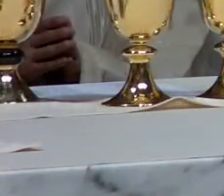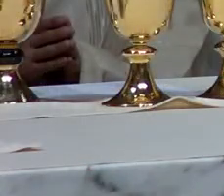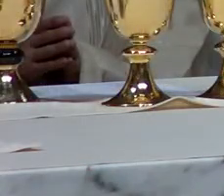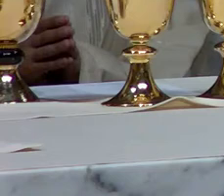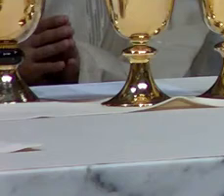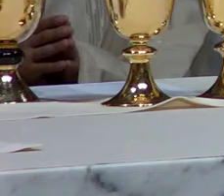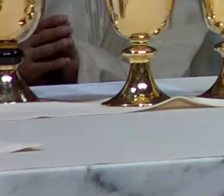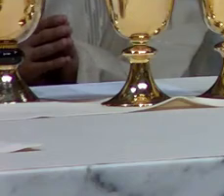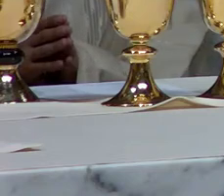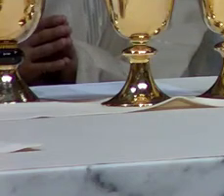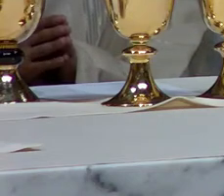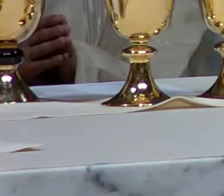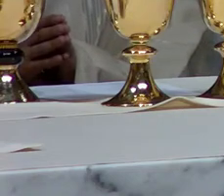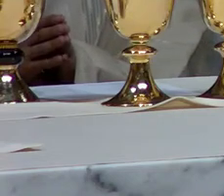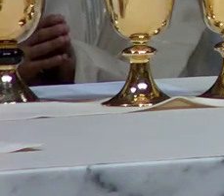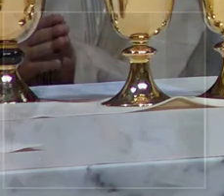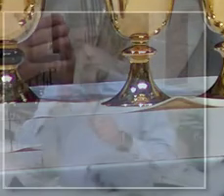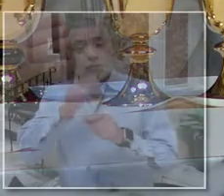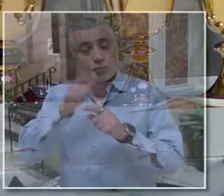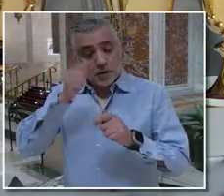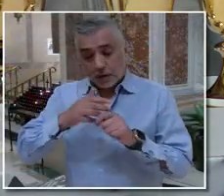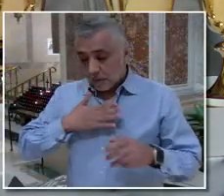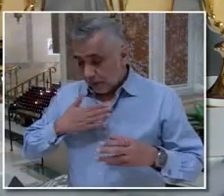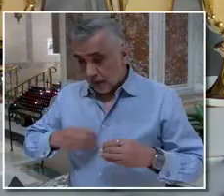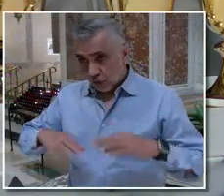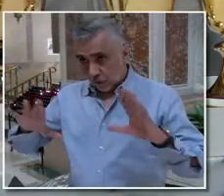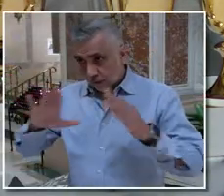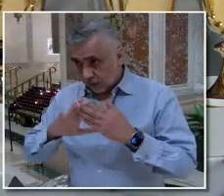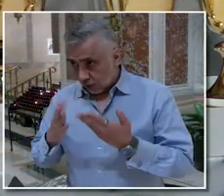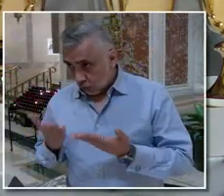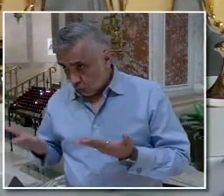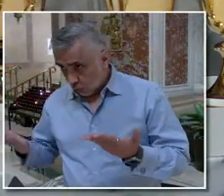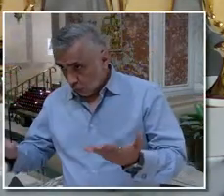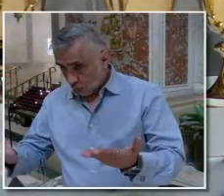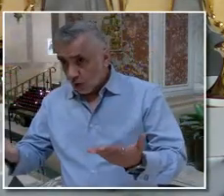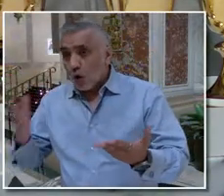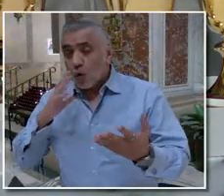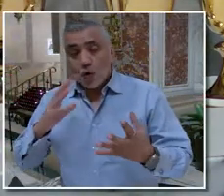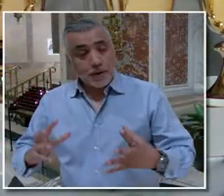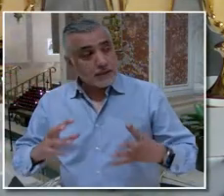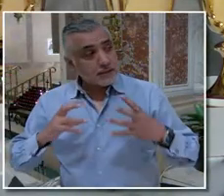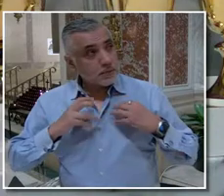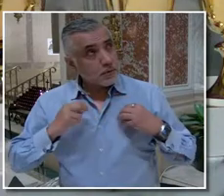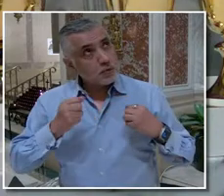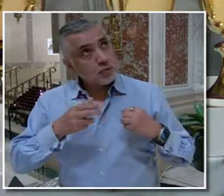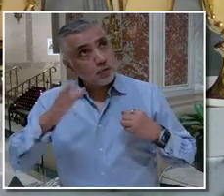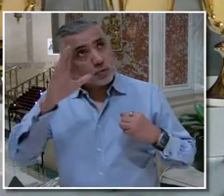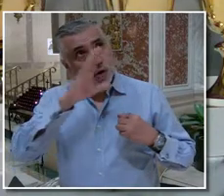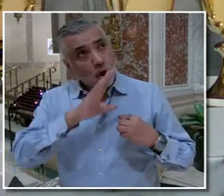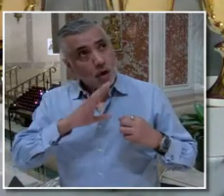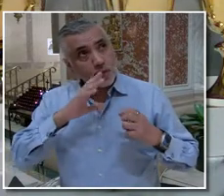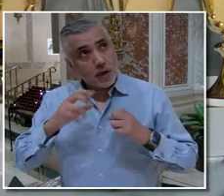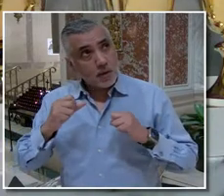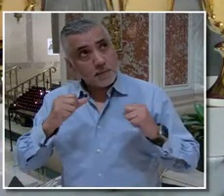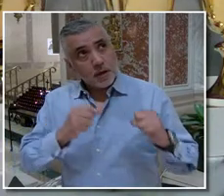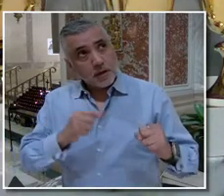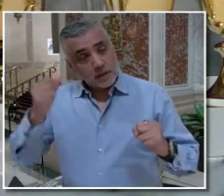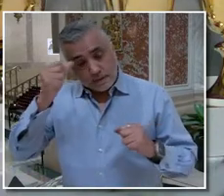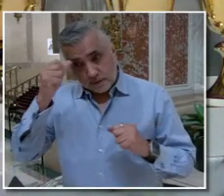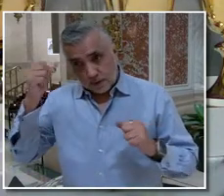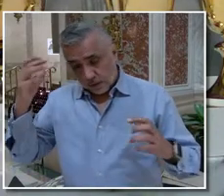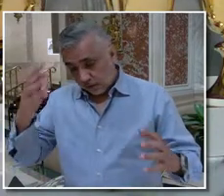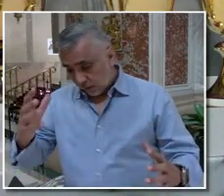Pray, sisters and brothers, that my sacrifice and yours may be acceptable to God, the Almighty